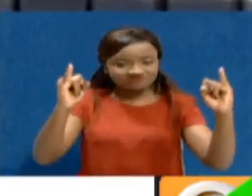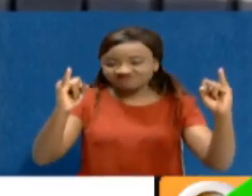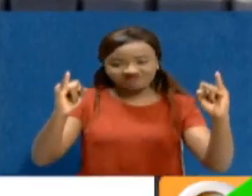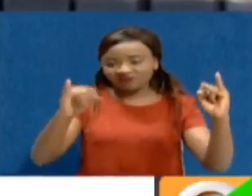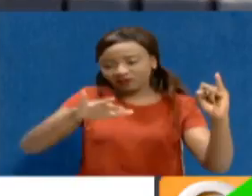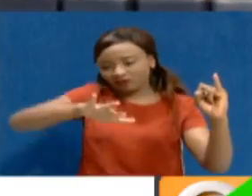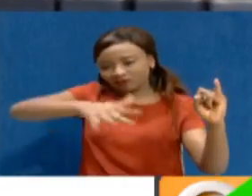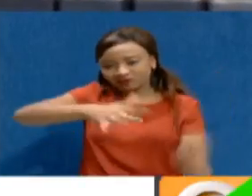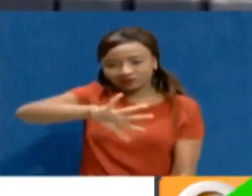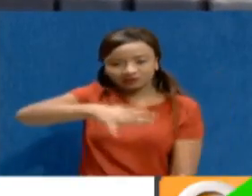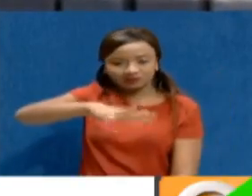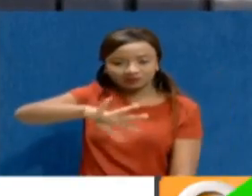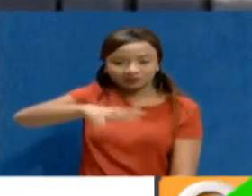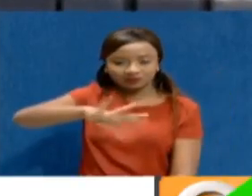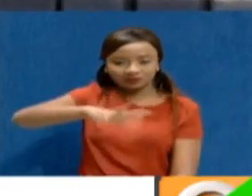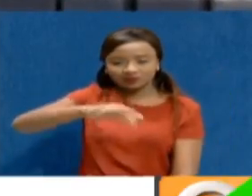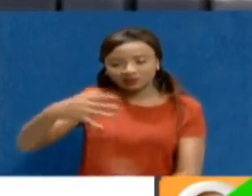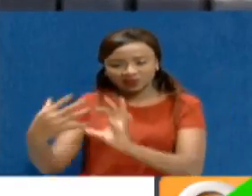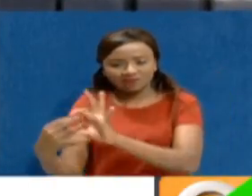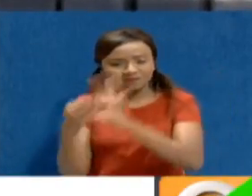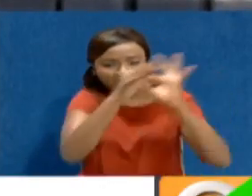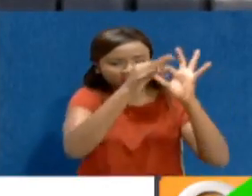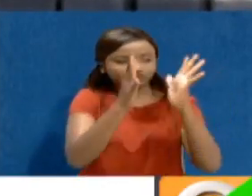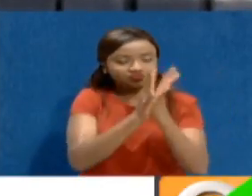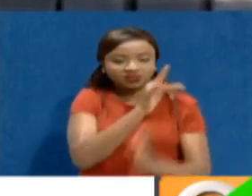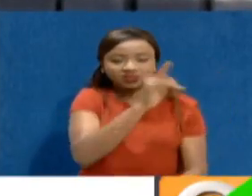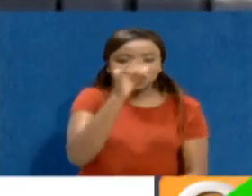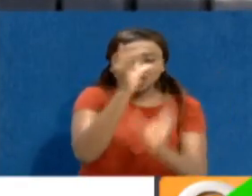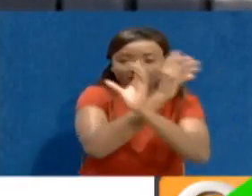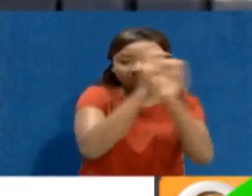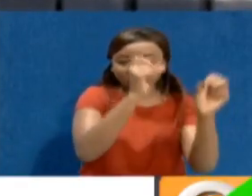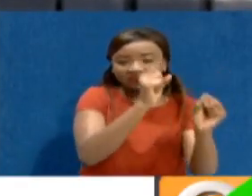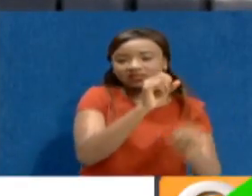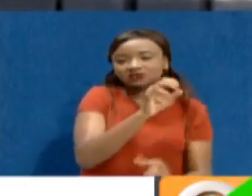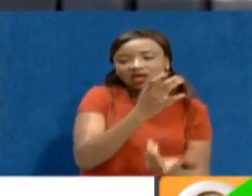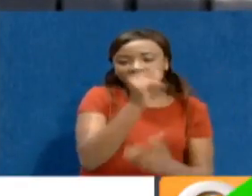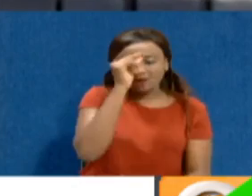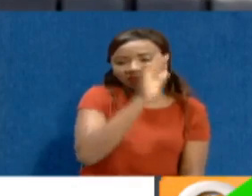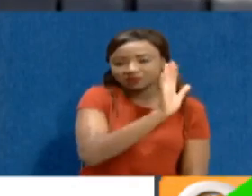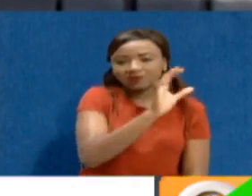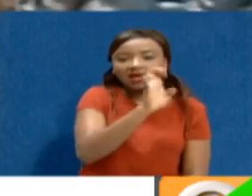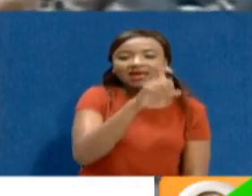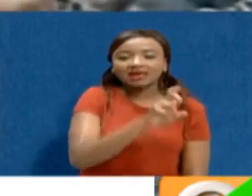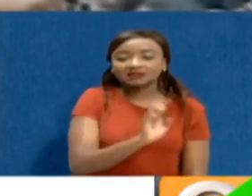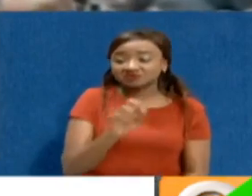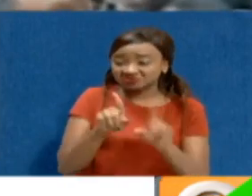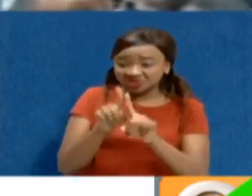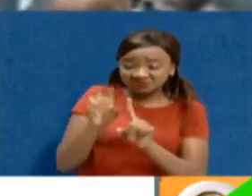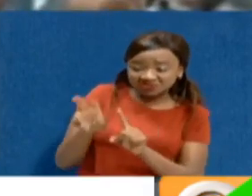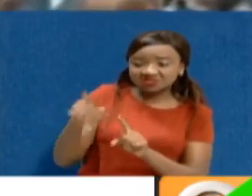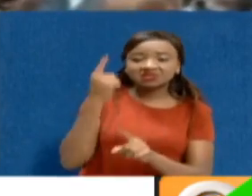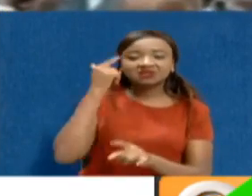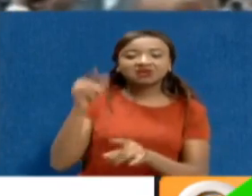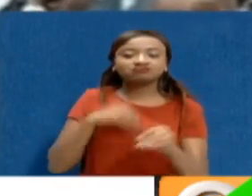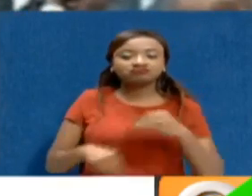very subservient to the executive. We had a judiciary that was inefficient, ineffective, and corrupt. At that